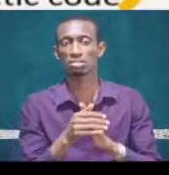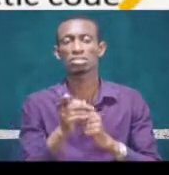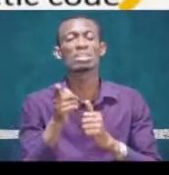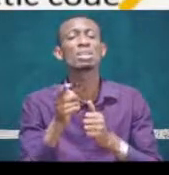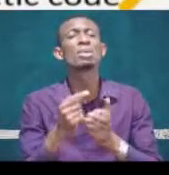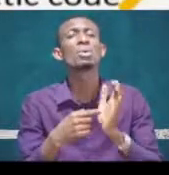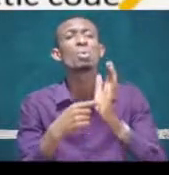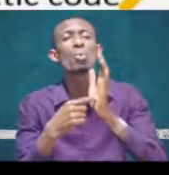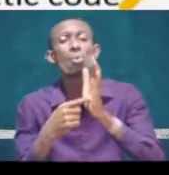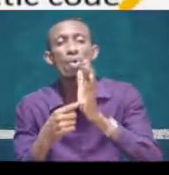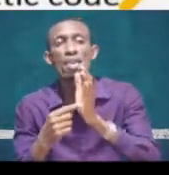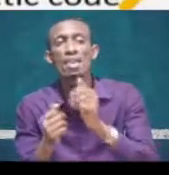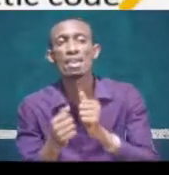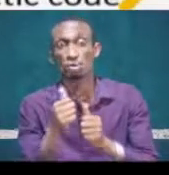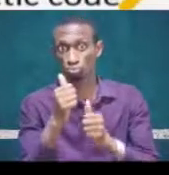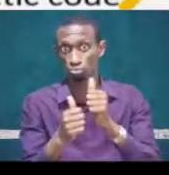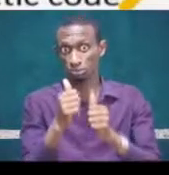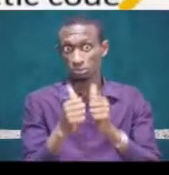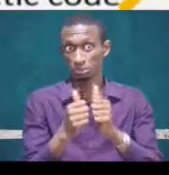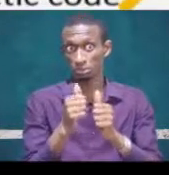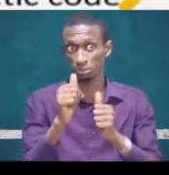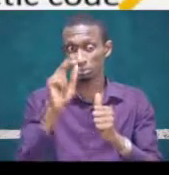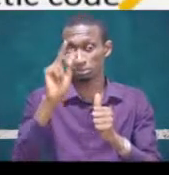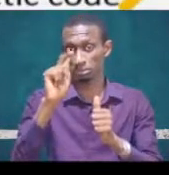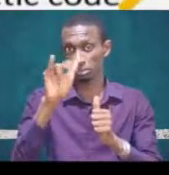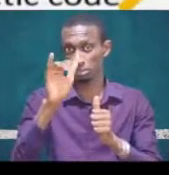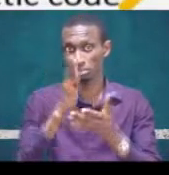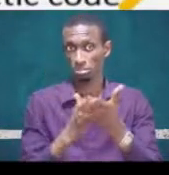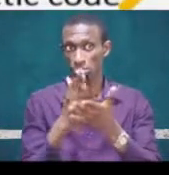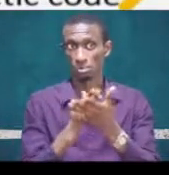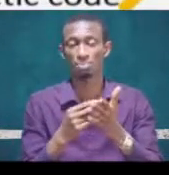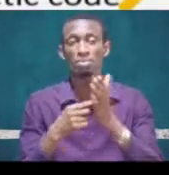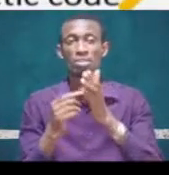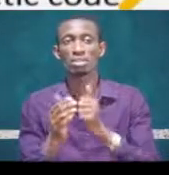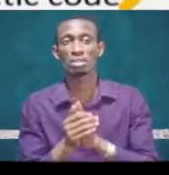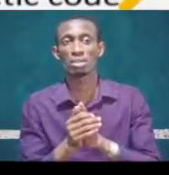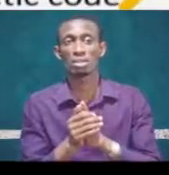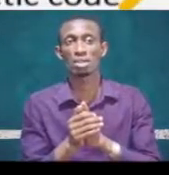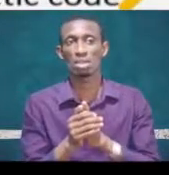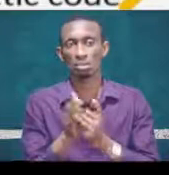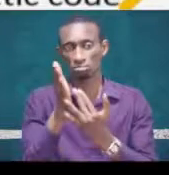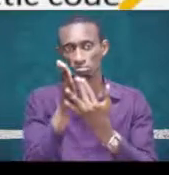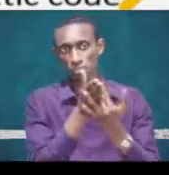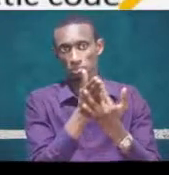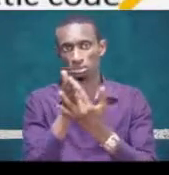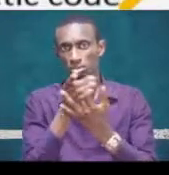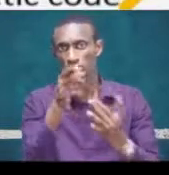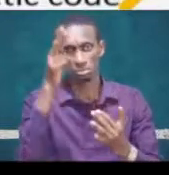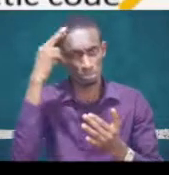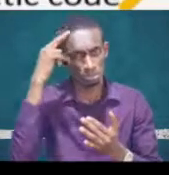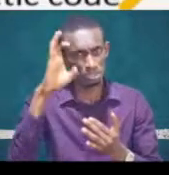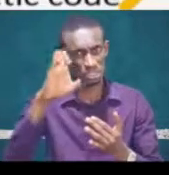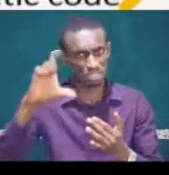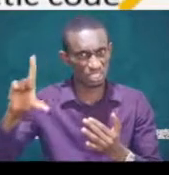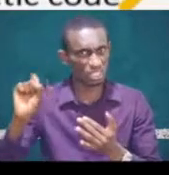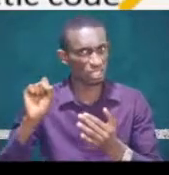that mRNA, given to a medium that had got isolated ribosomes in the cell. Remember cell structures and